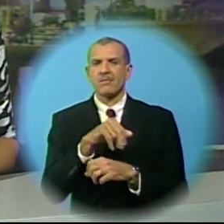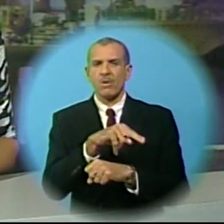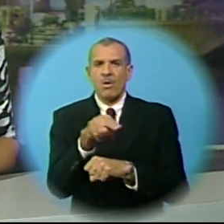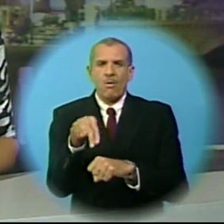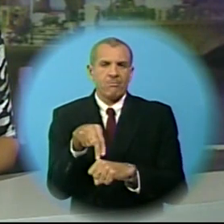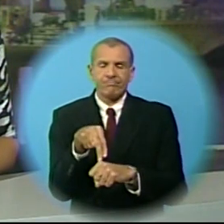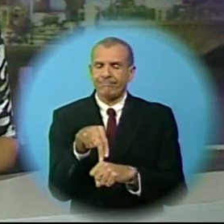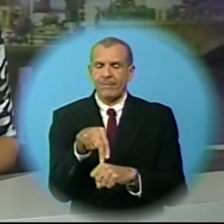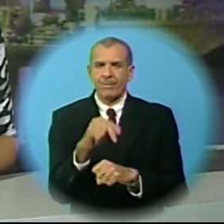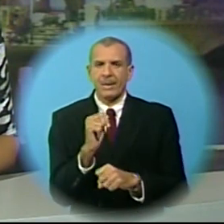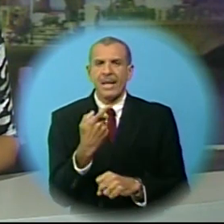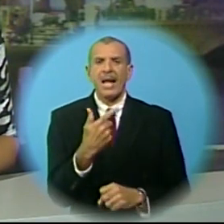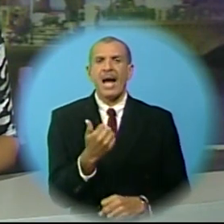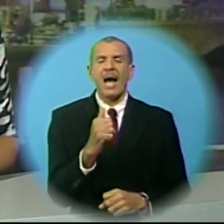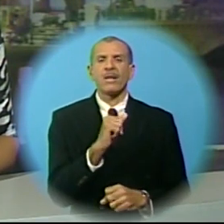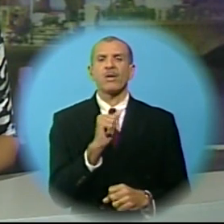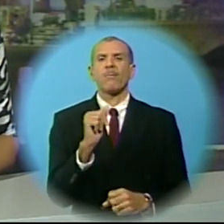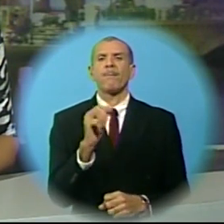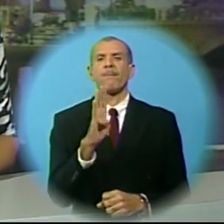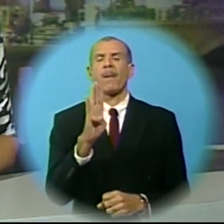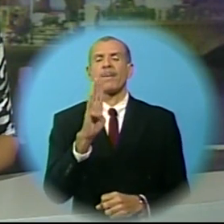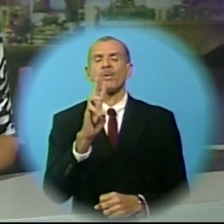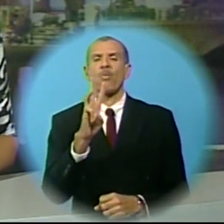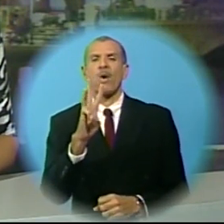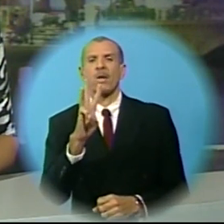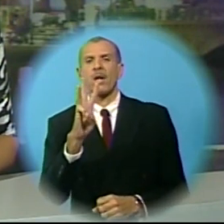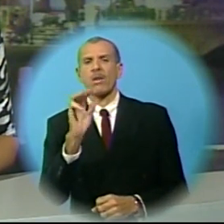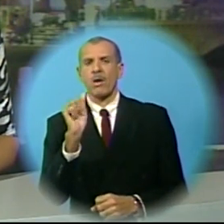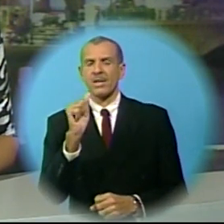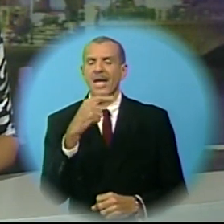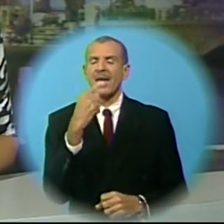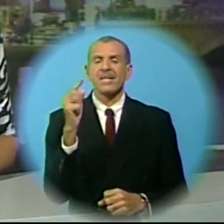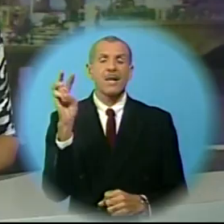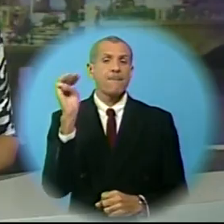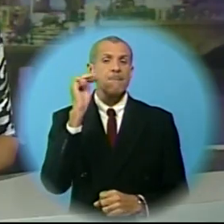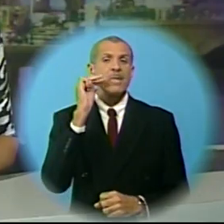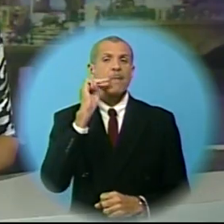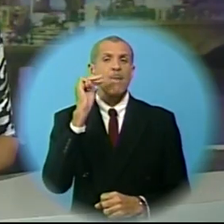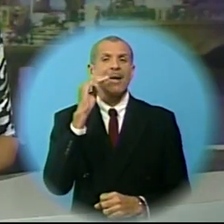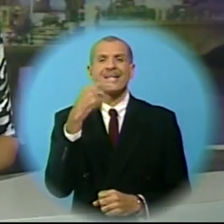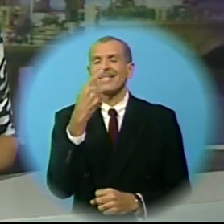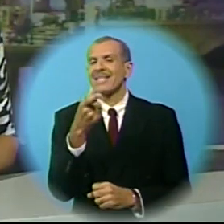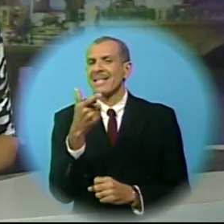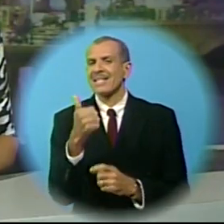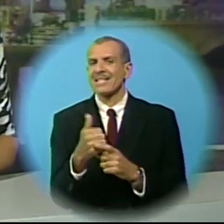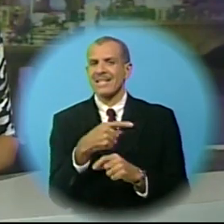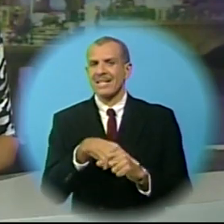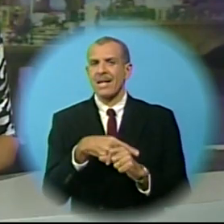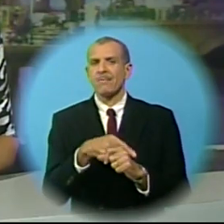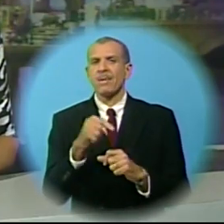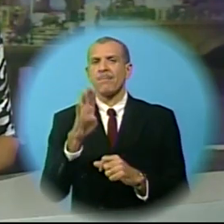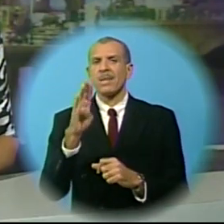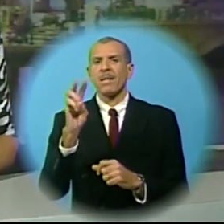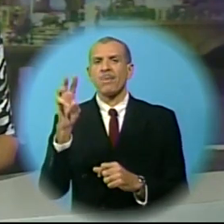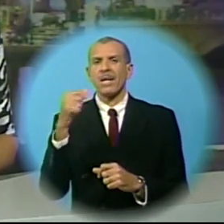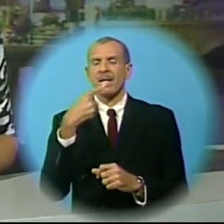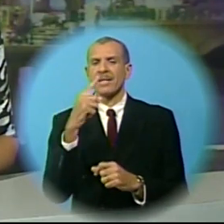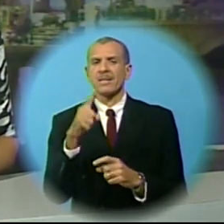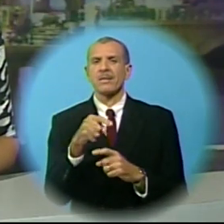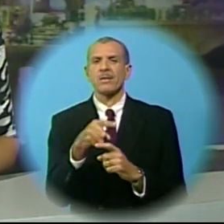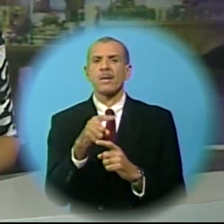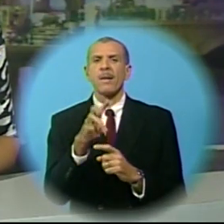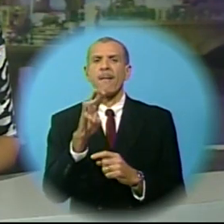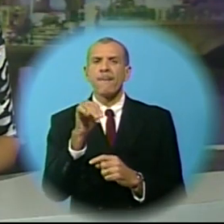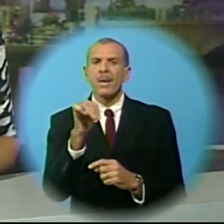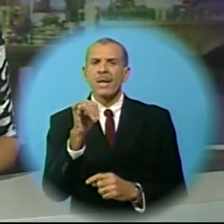the Barbados Water Authority, leader of the opposition Mia Motley in a statement suggested that the time taken by the BWA to commission mains